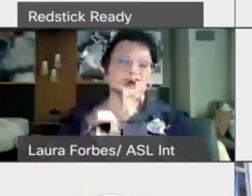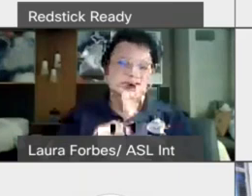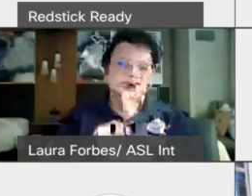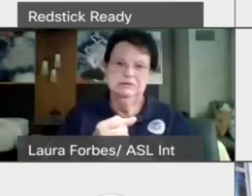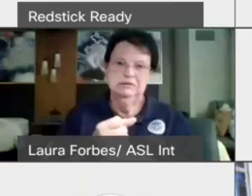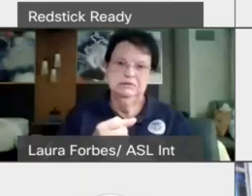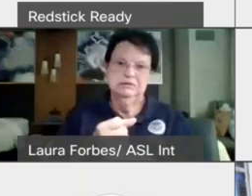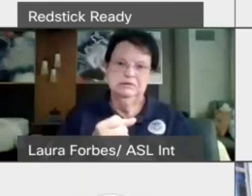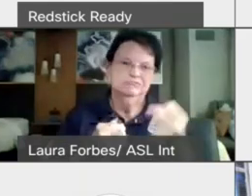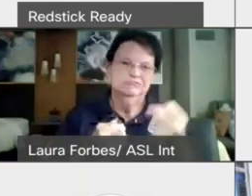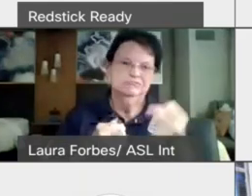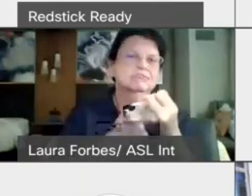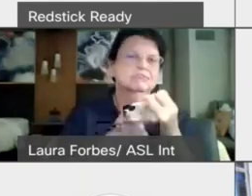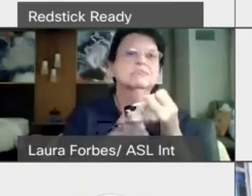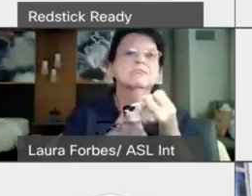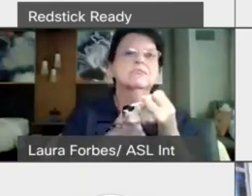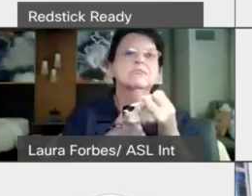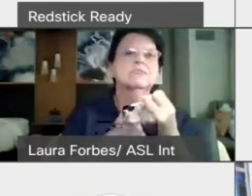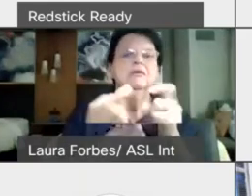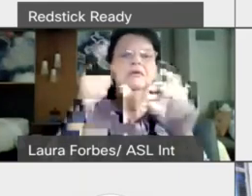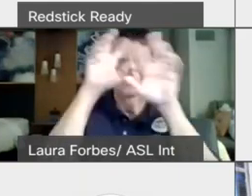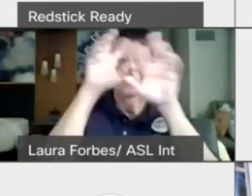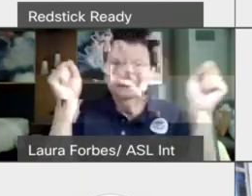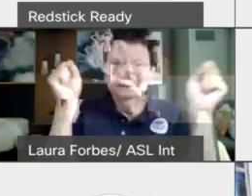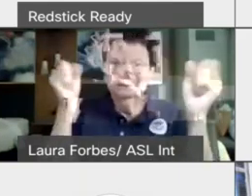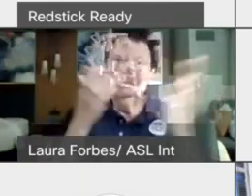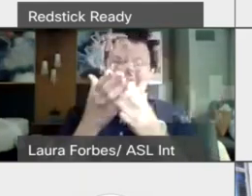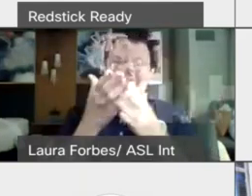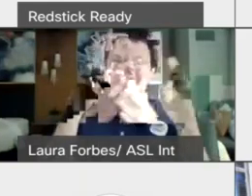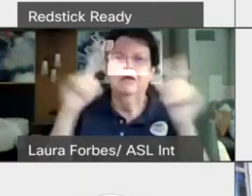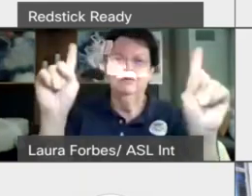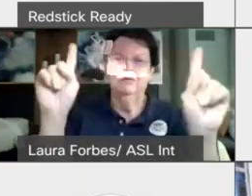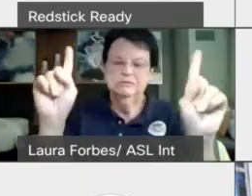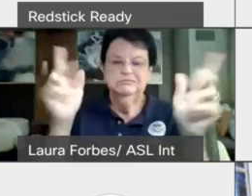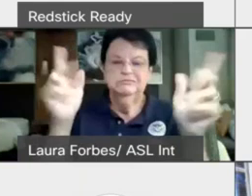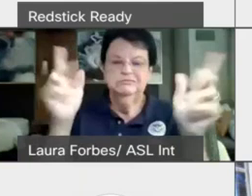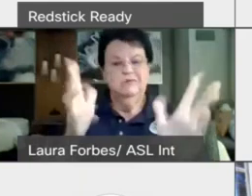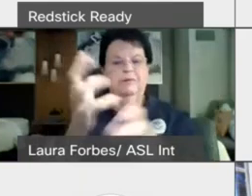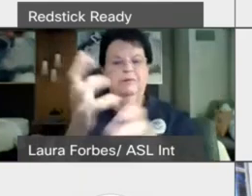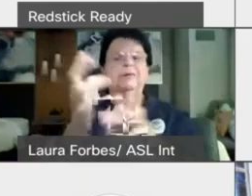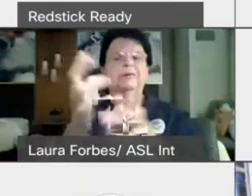the support from the president through our presidential declaration, which we have received.